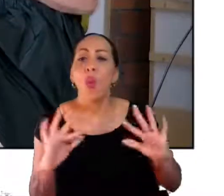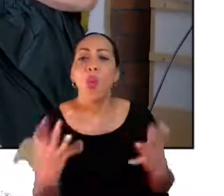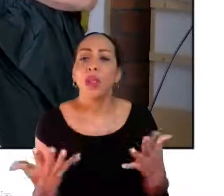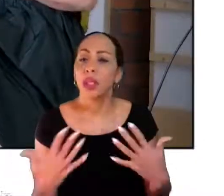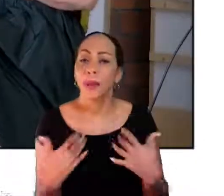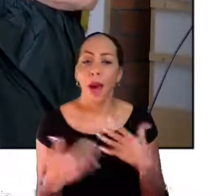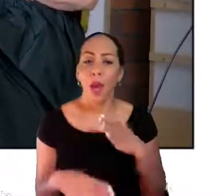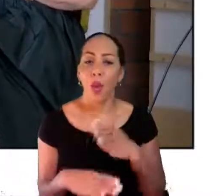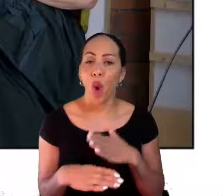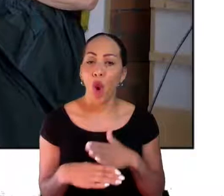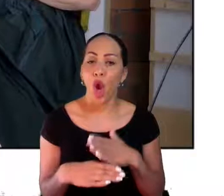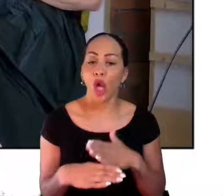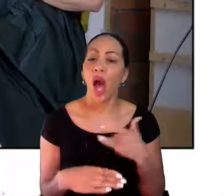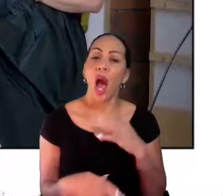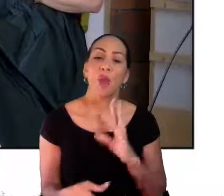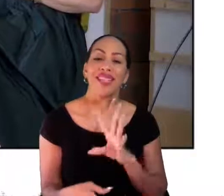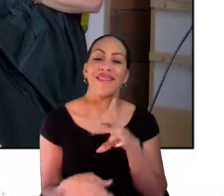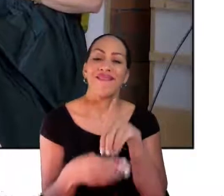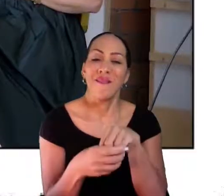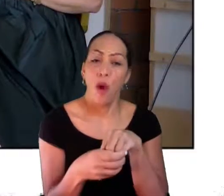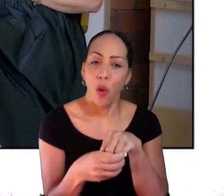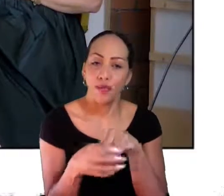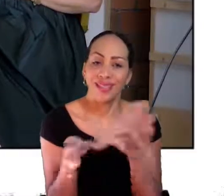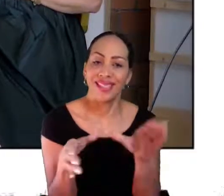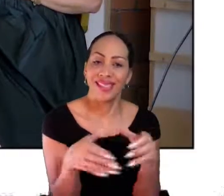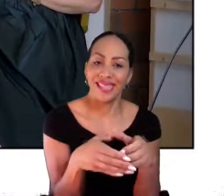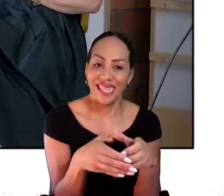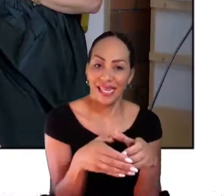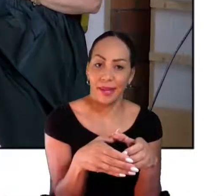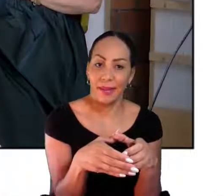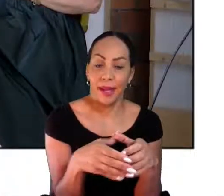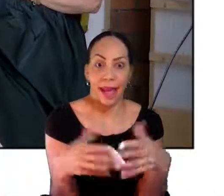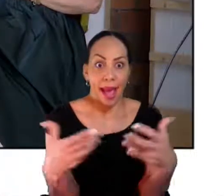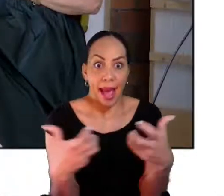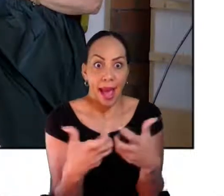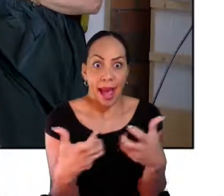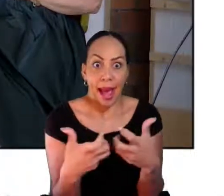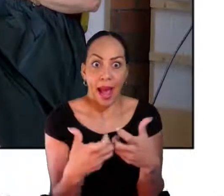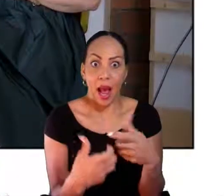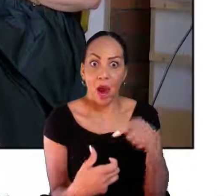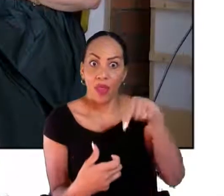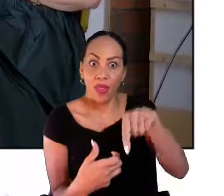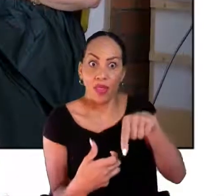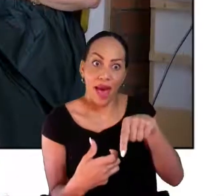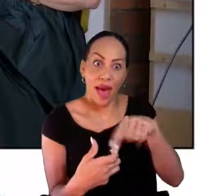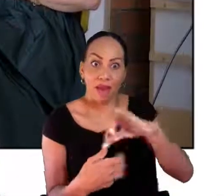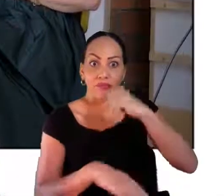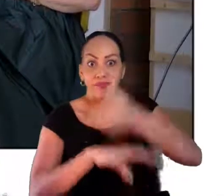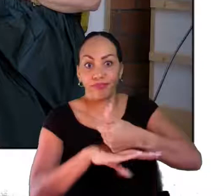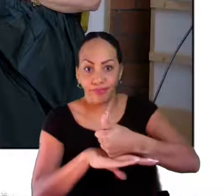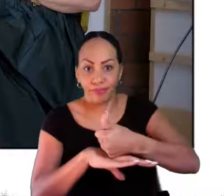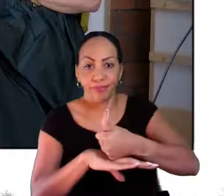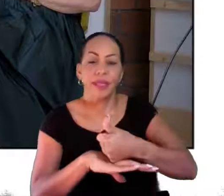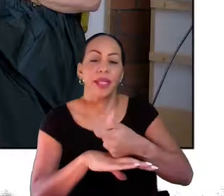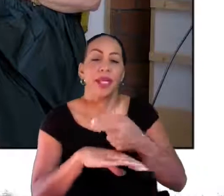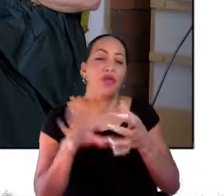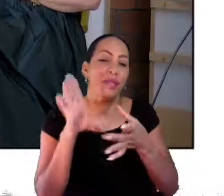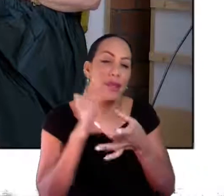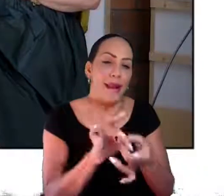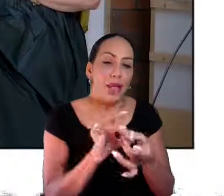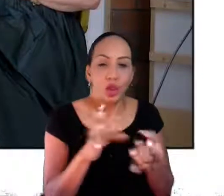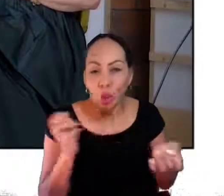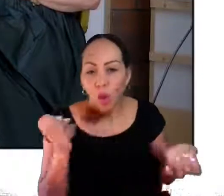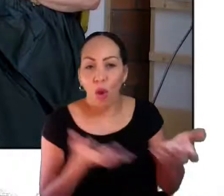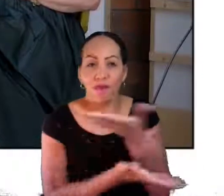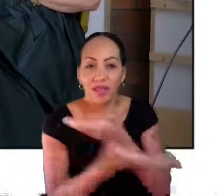did as a team, but it grew out of some conversations that had been circulating before I started, but I was definitely part of them